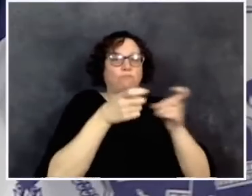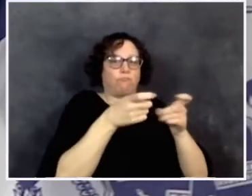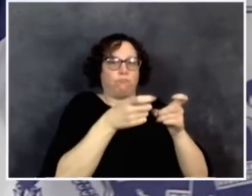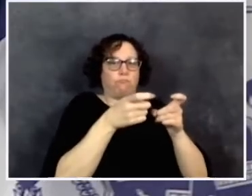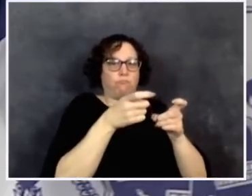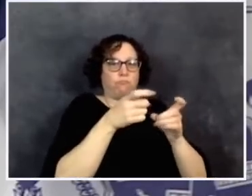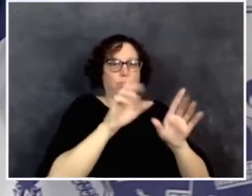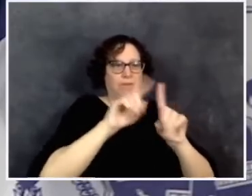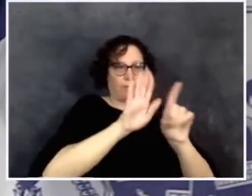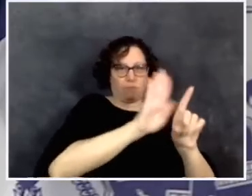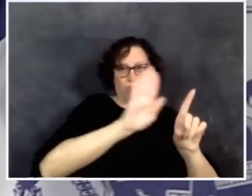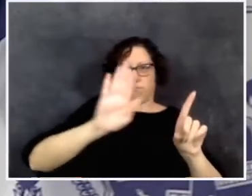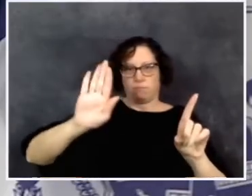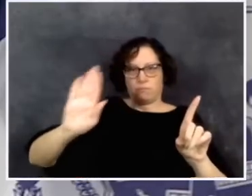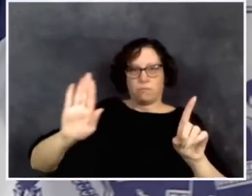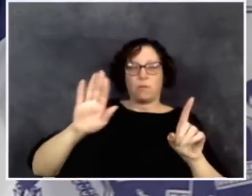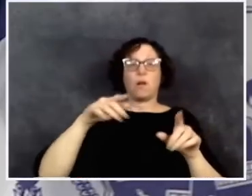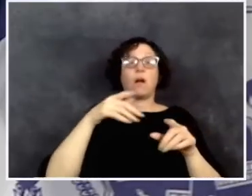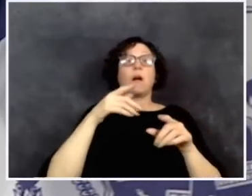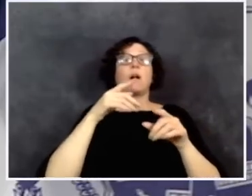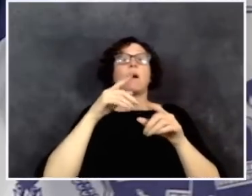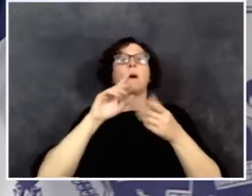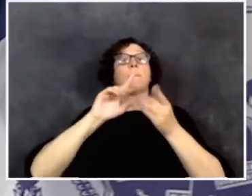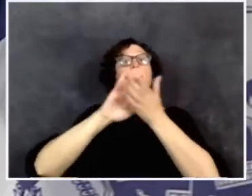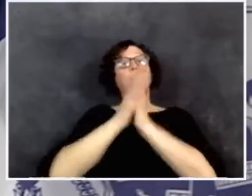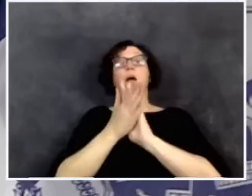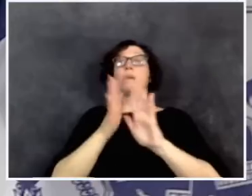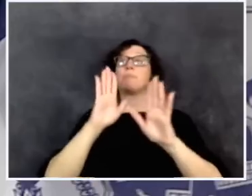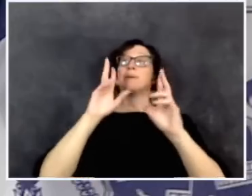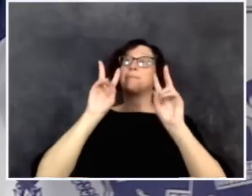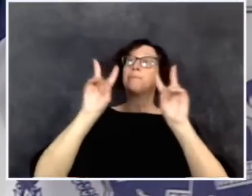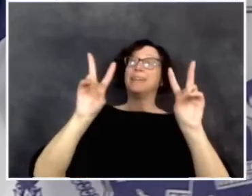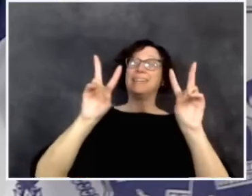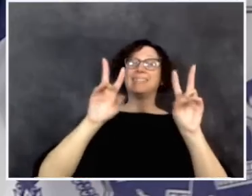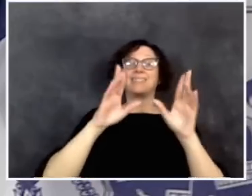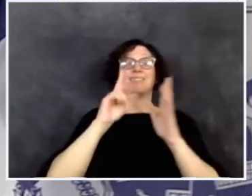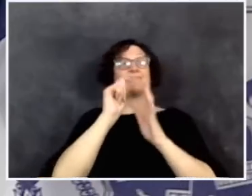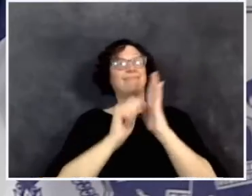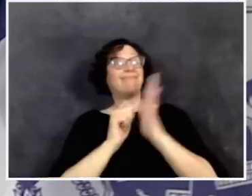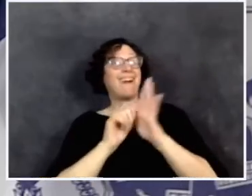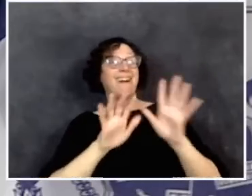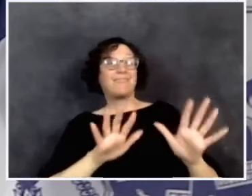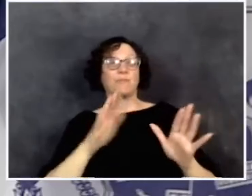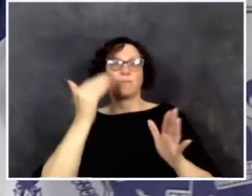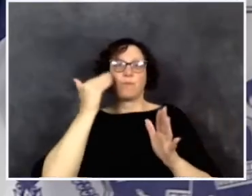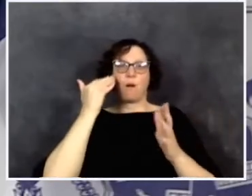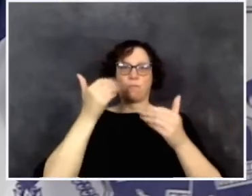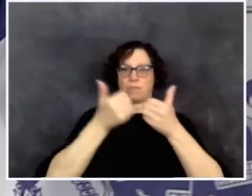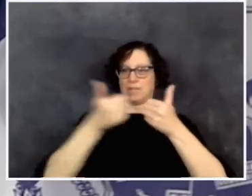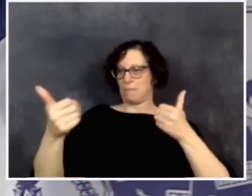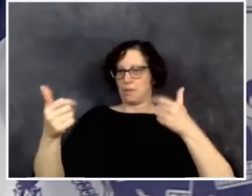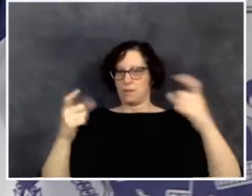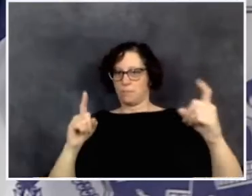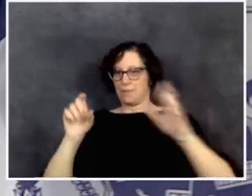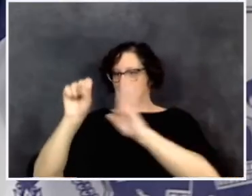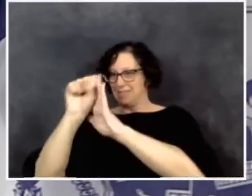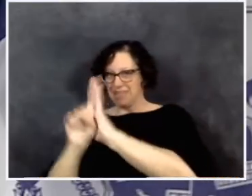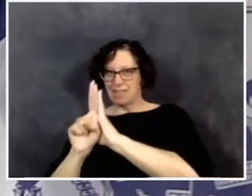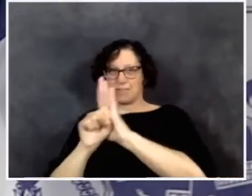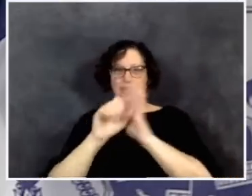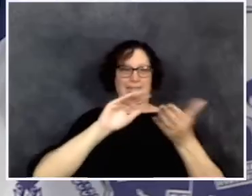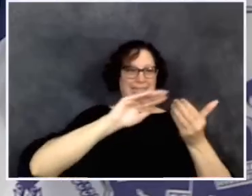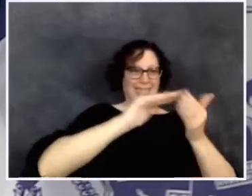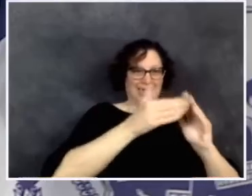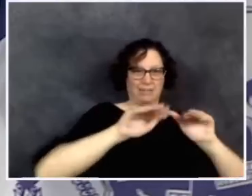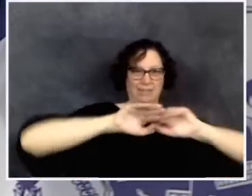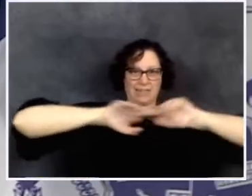labor. But in this wartime dynamic, everyone is working together. The regulatory responsibilities, of course, remain. We're in charge of our